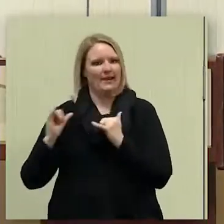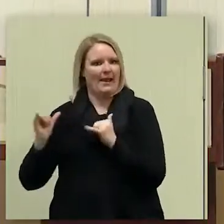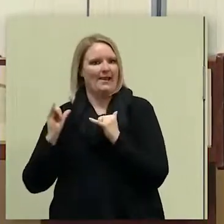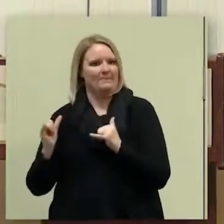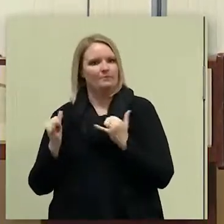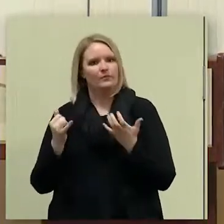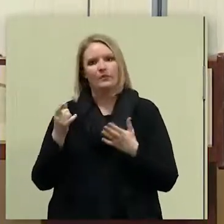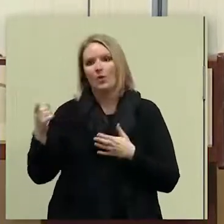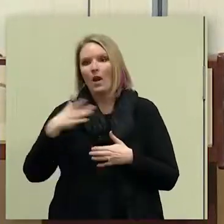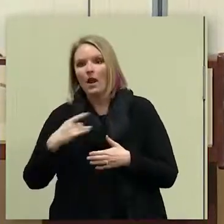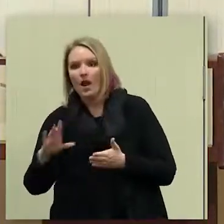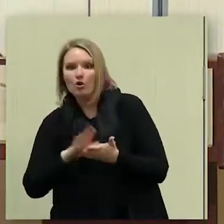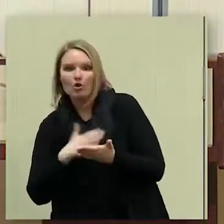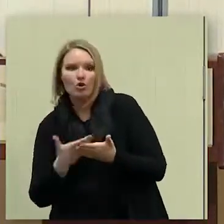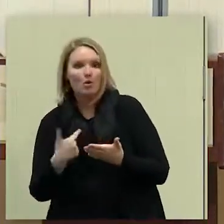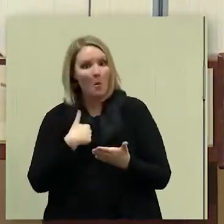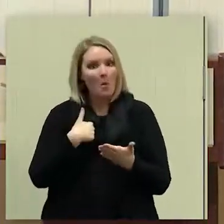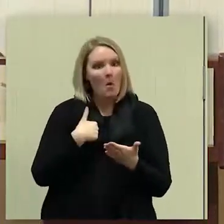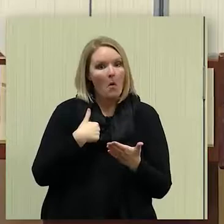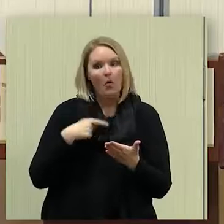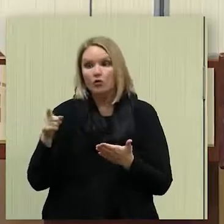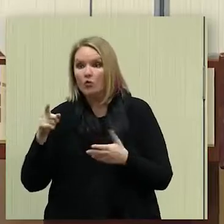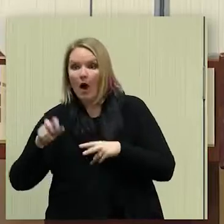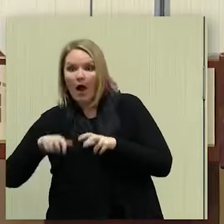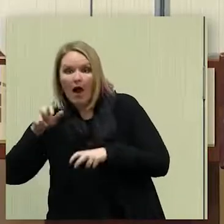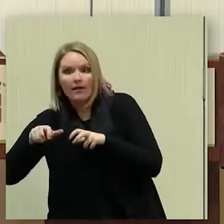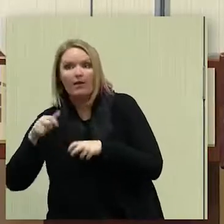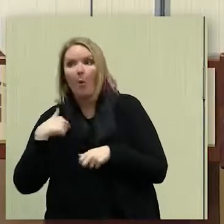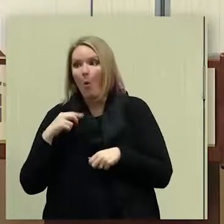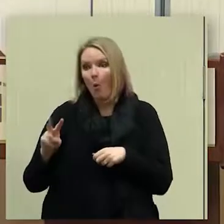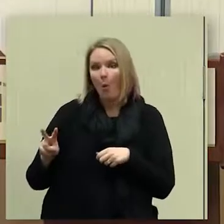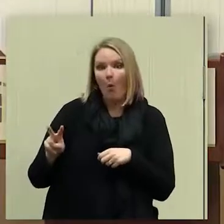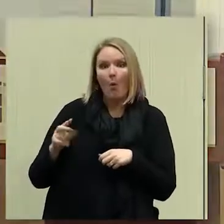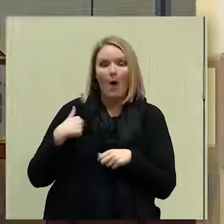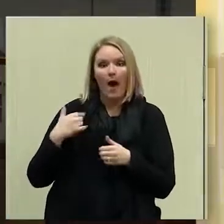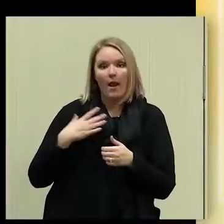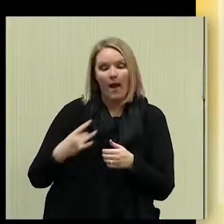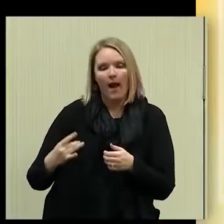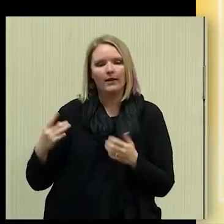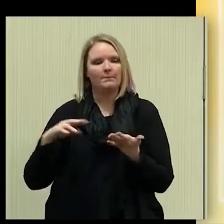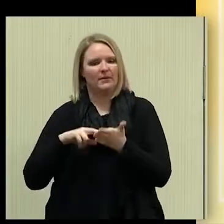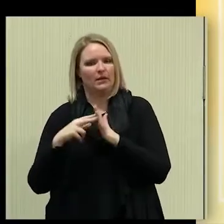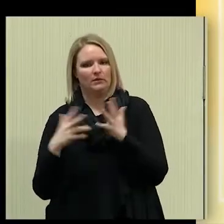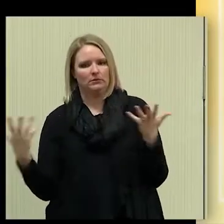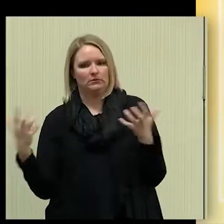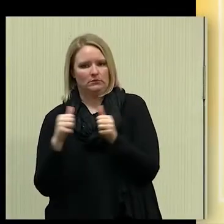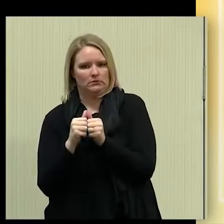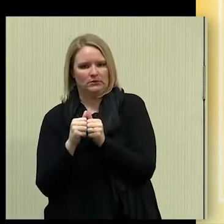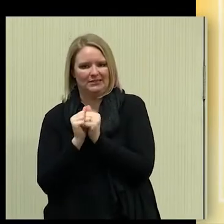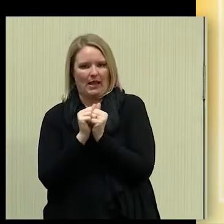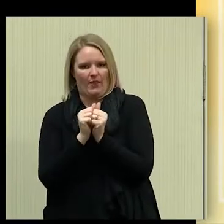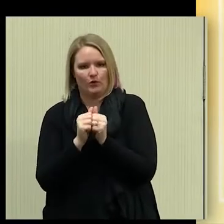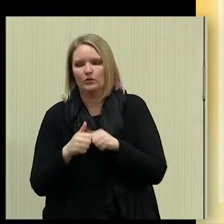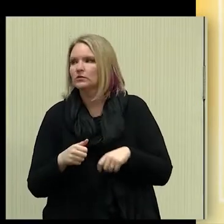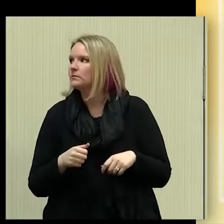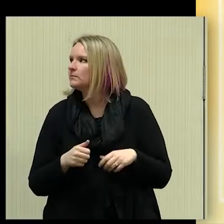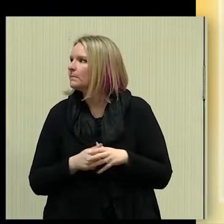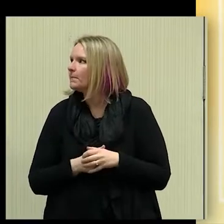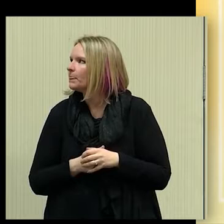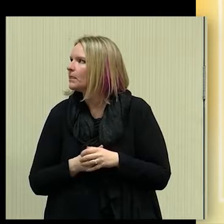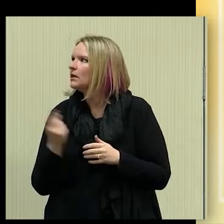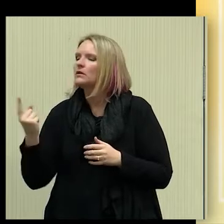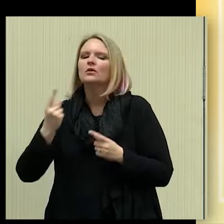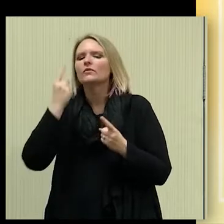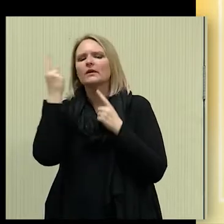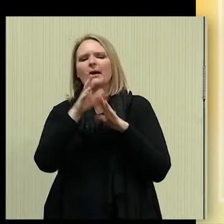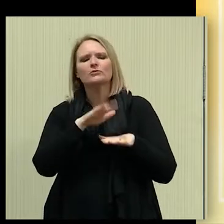to cook, you like to hike, you like to do something together, and so that brings you together. So when we think about children